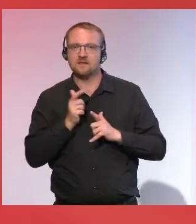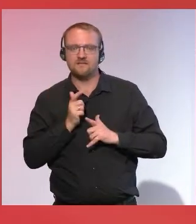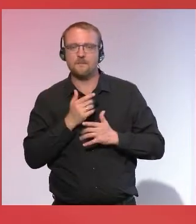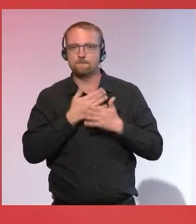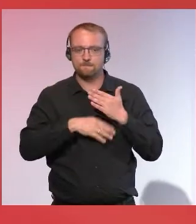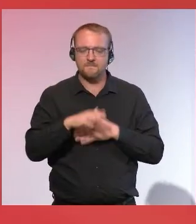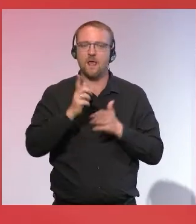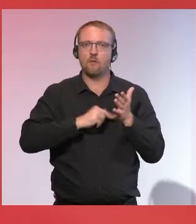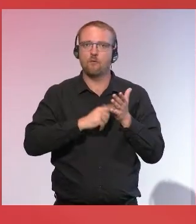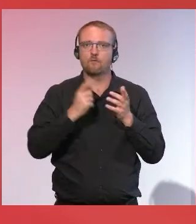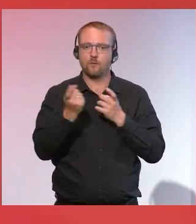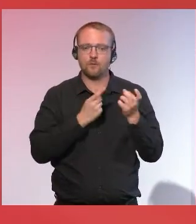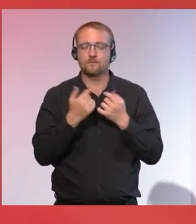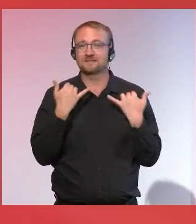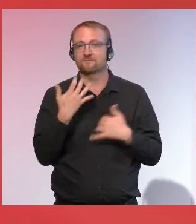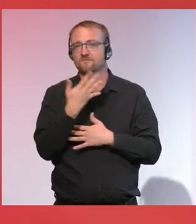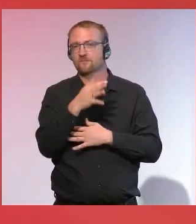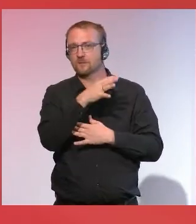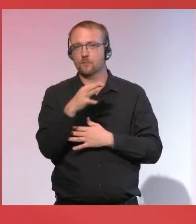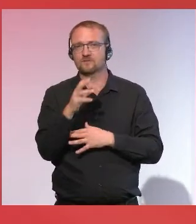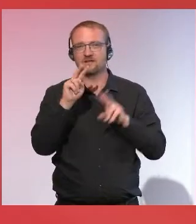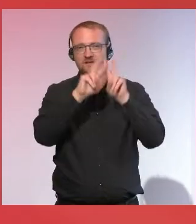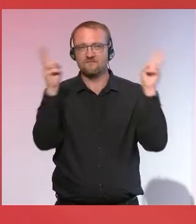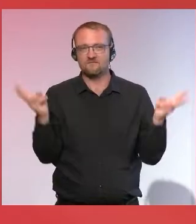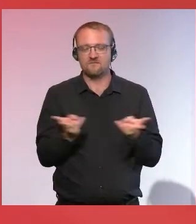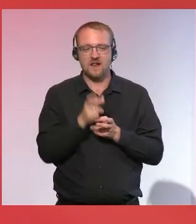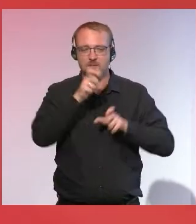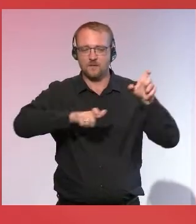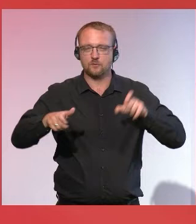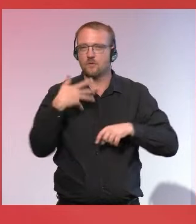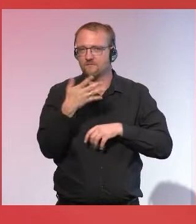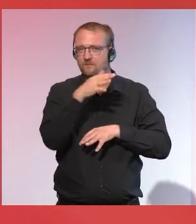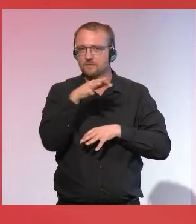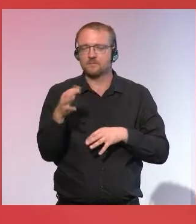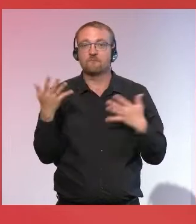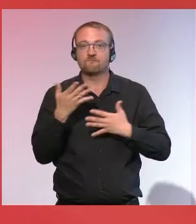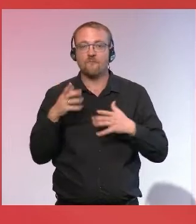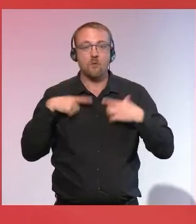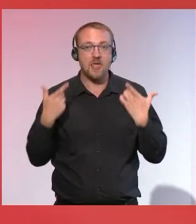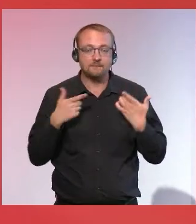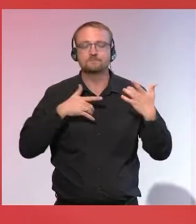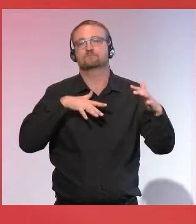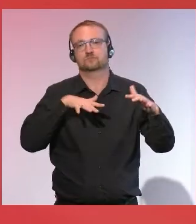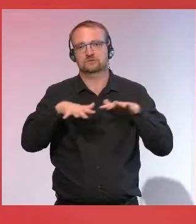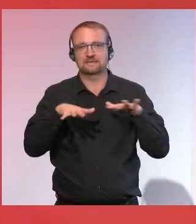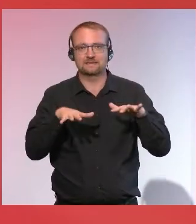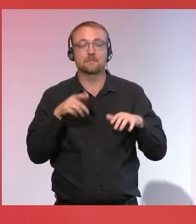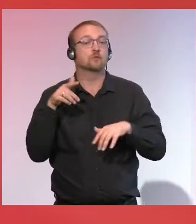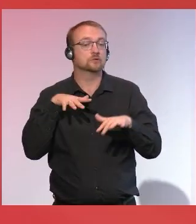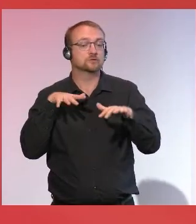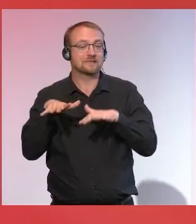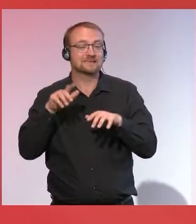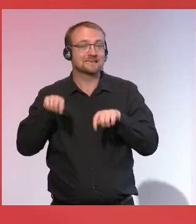in the urban environment, and the urban environment has the so-called urban heat island effect. This is because the